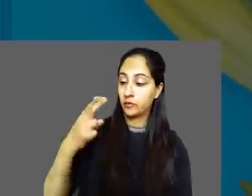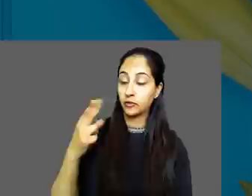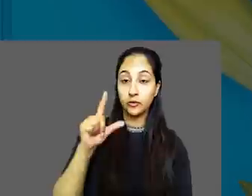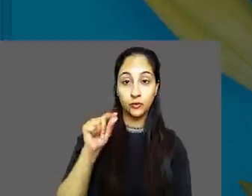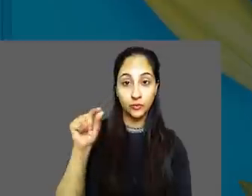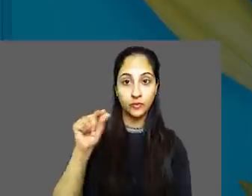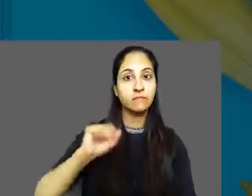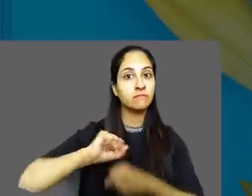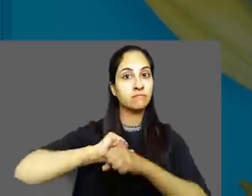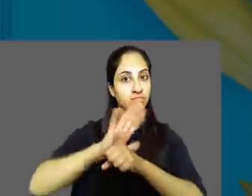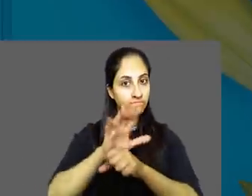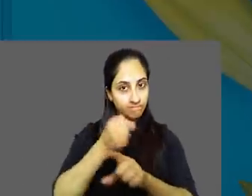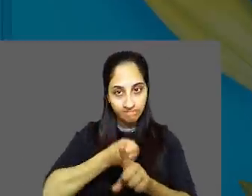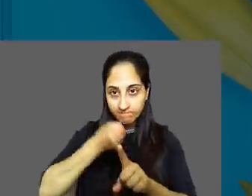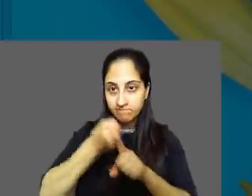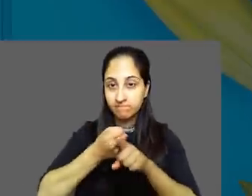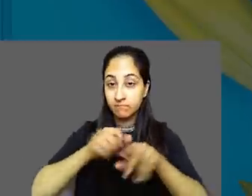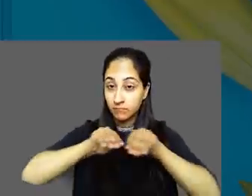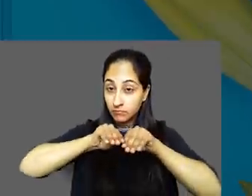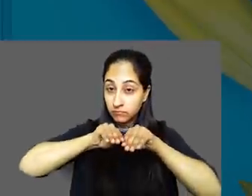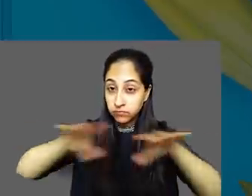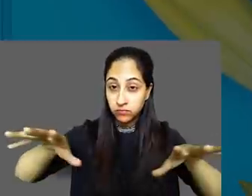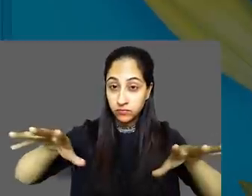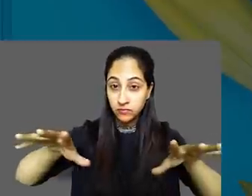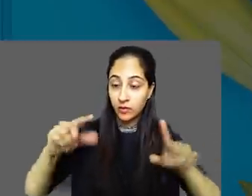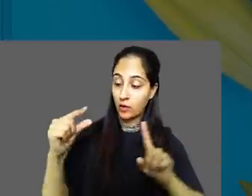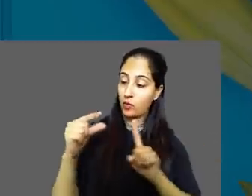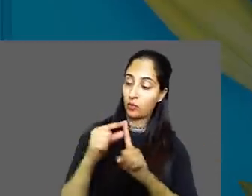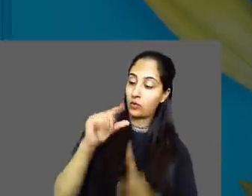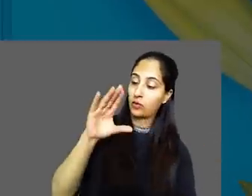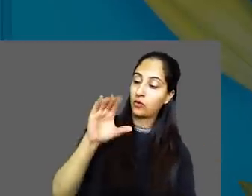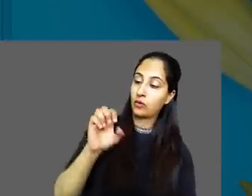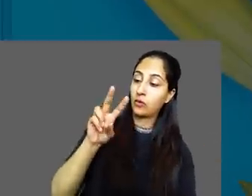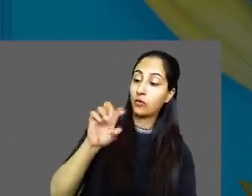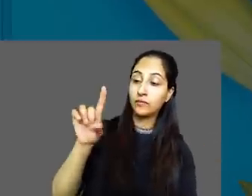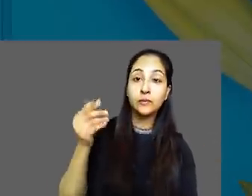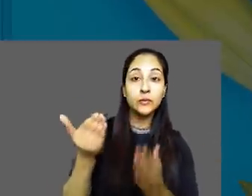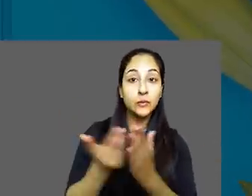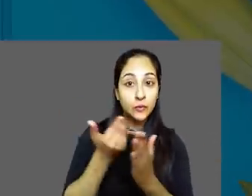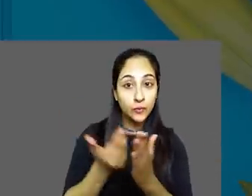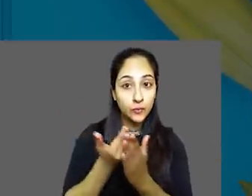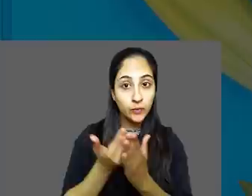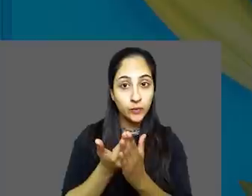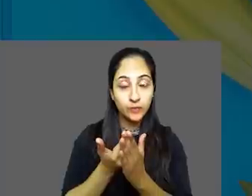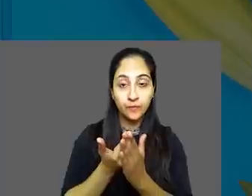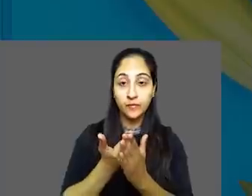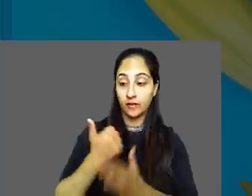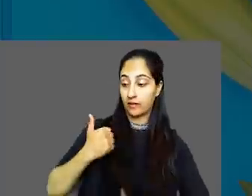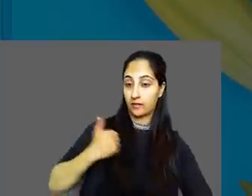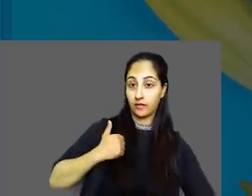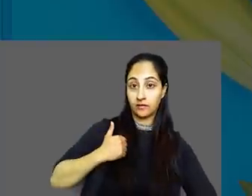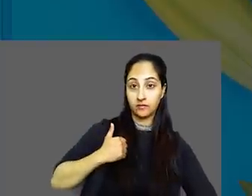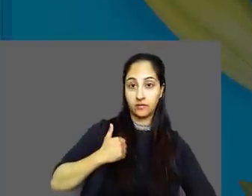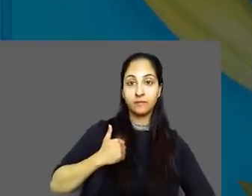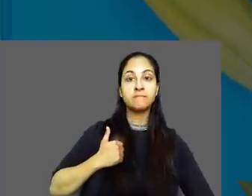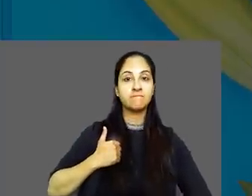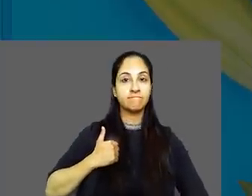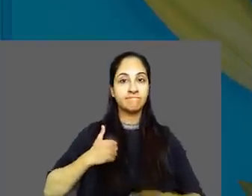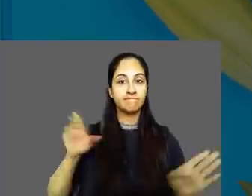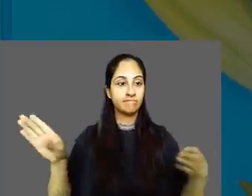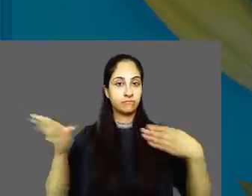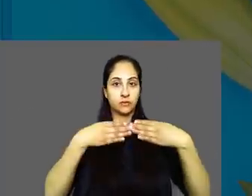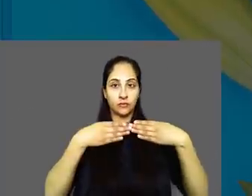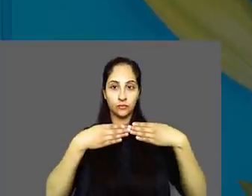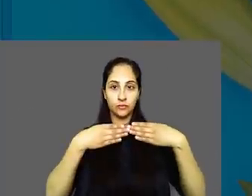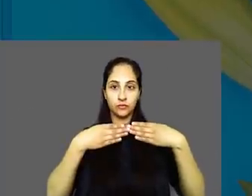You know, we were talking about the coronavirus. We hadn't even had the term COVID-19 in our communal lexicon, so to speak. Canada had just declared